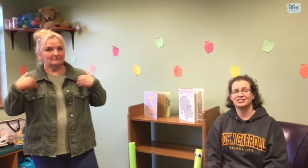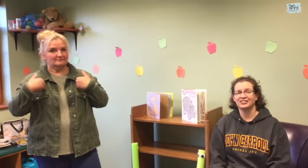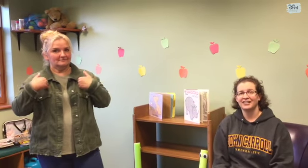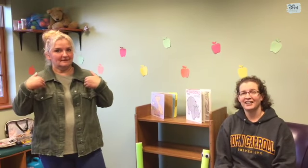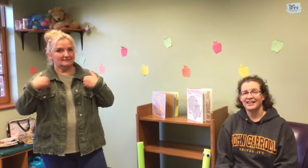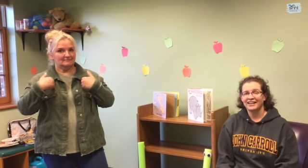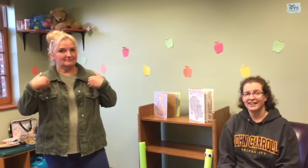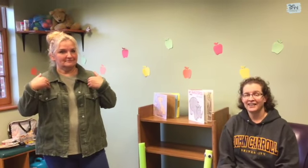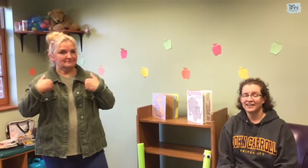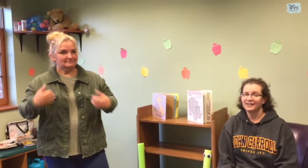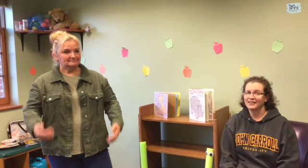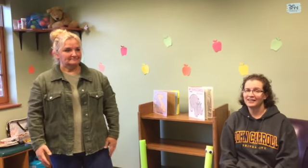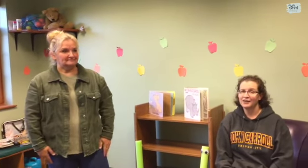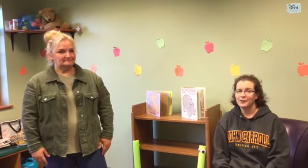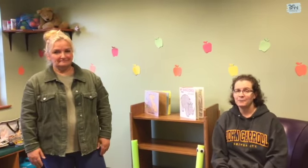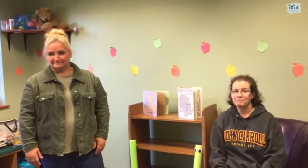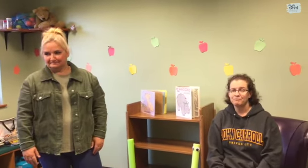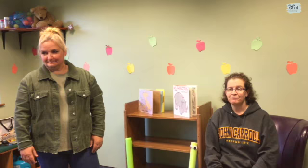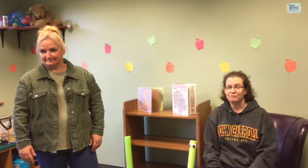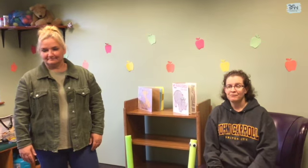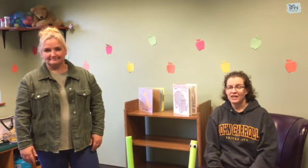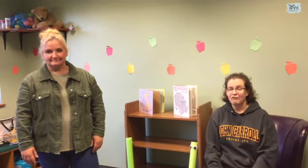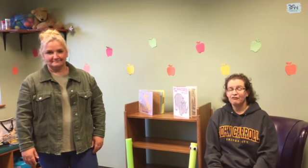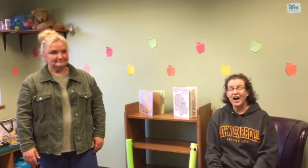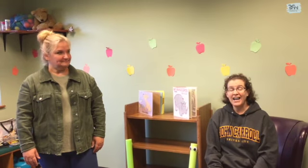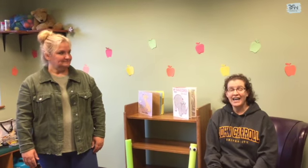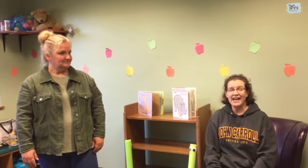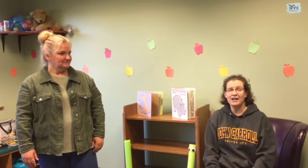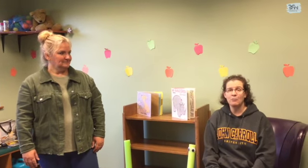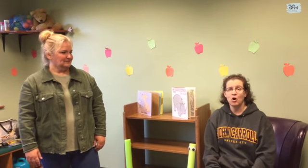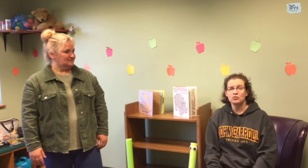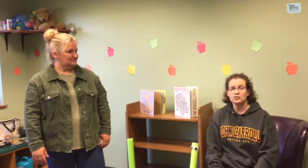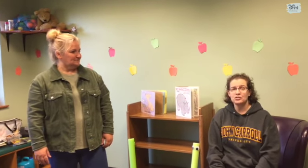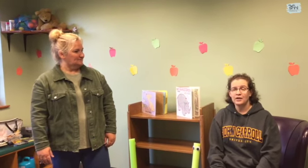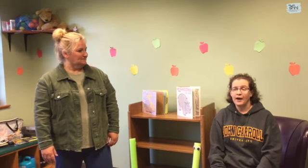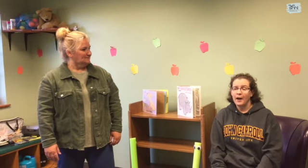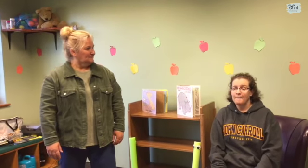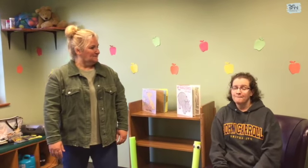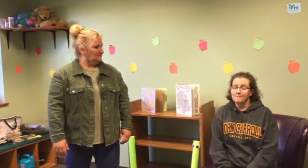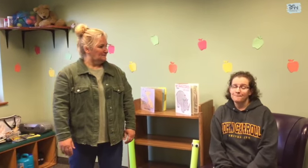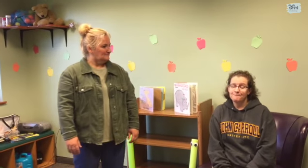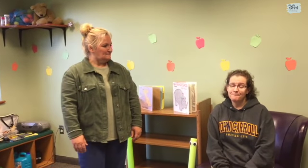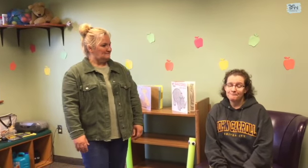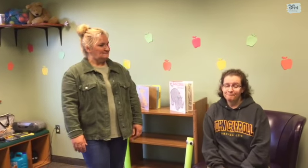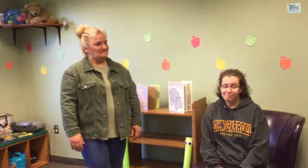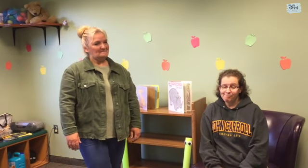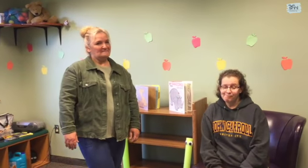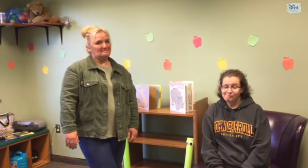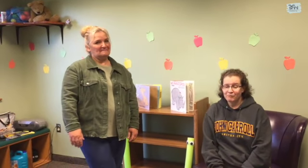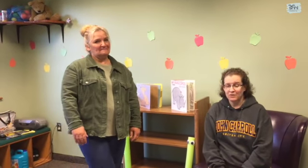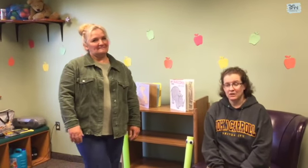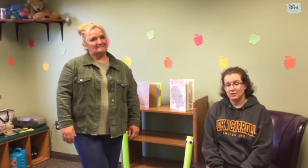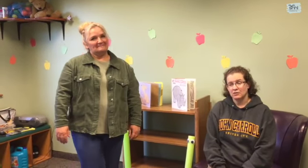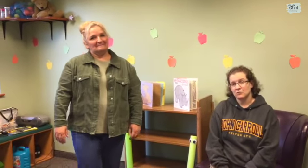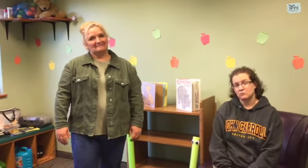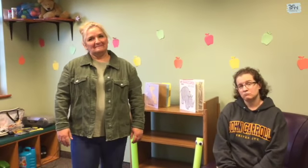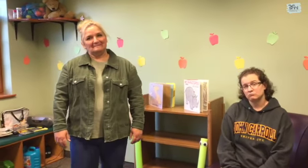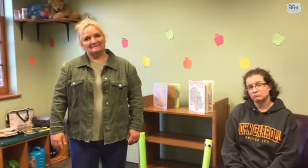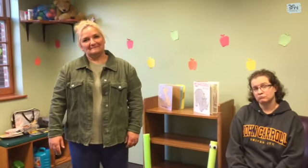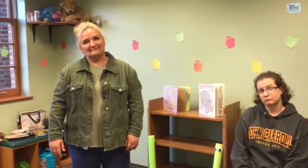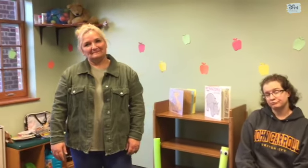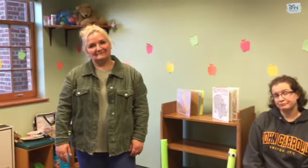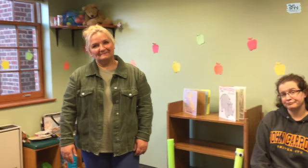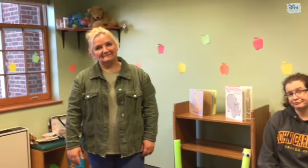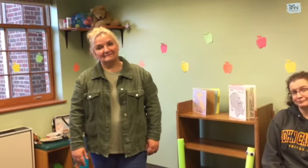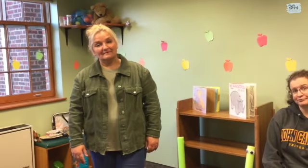Animals. Yeah, animals, very realistic animals. Fun animals. Yeah, fun animals. I'm very excited, and that's Miss Rebecca,